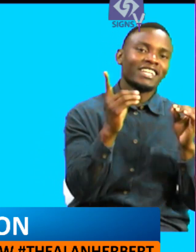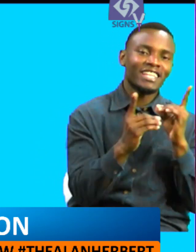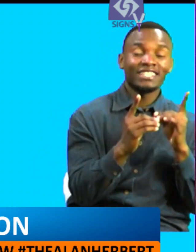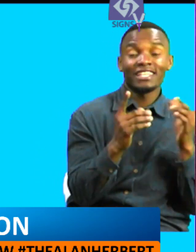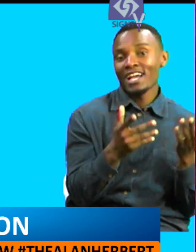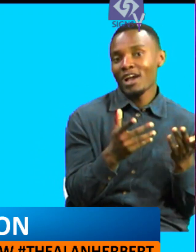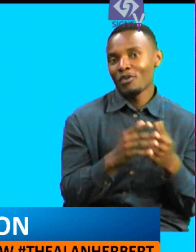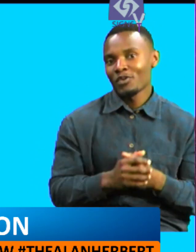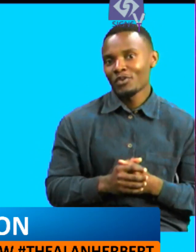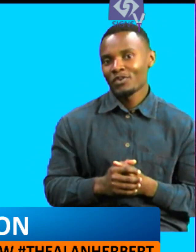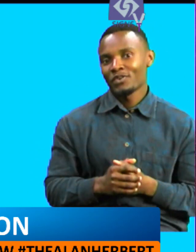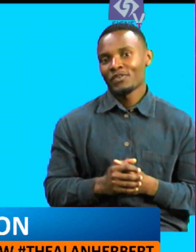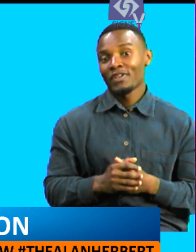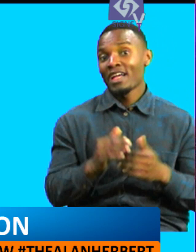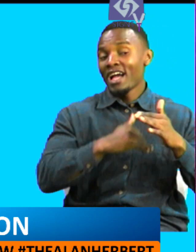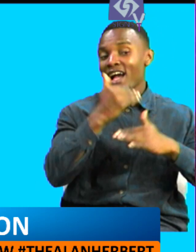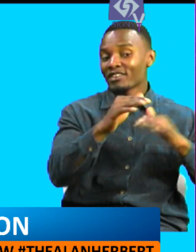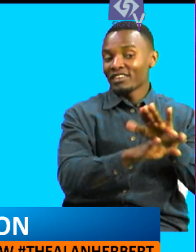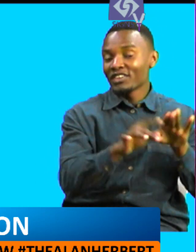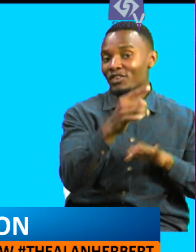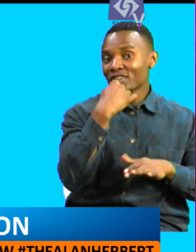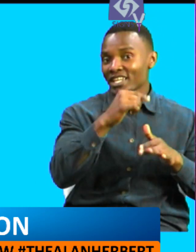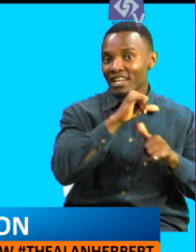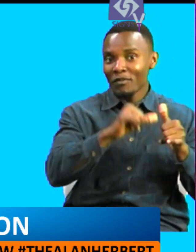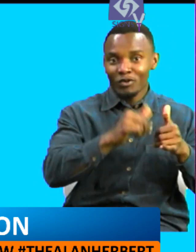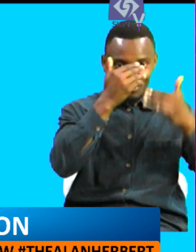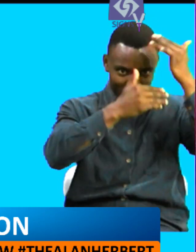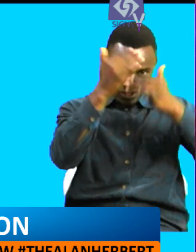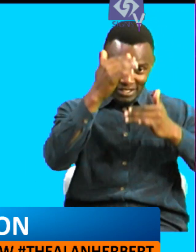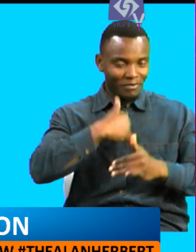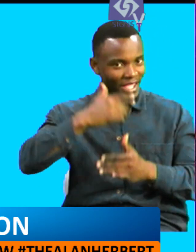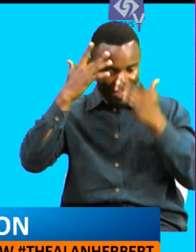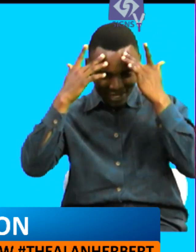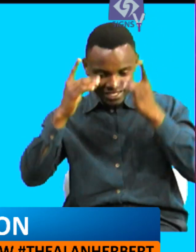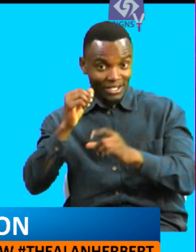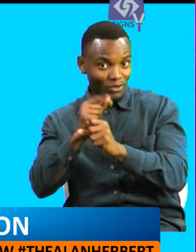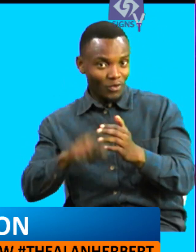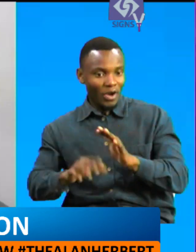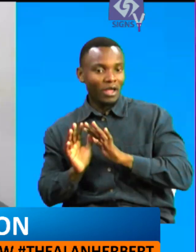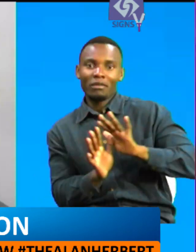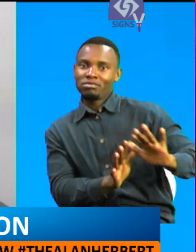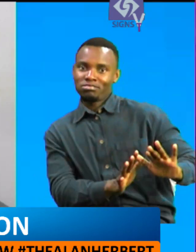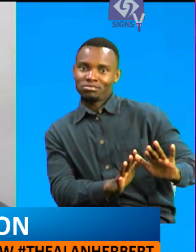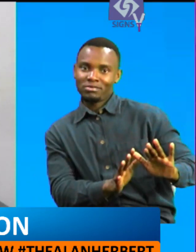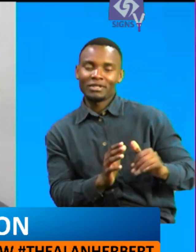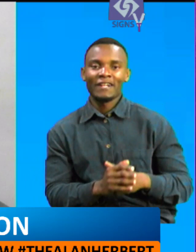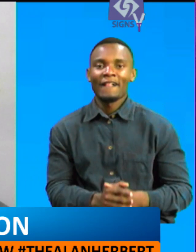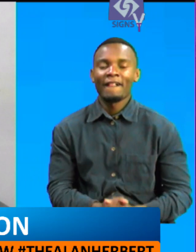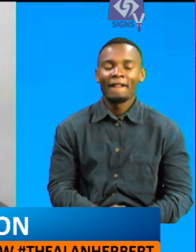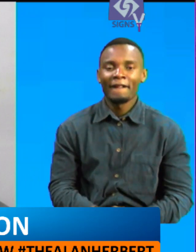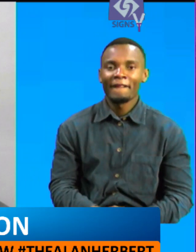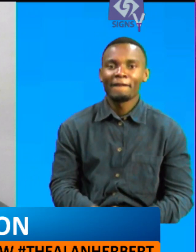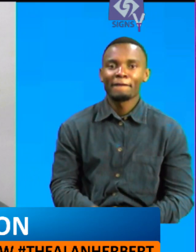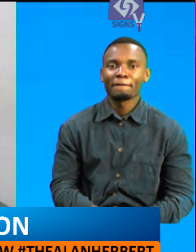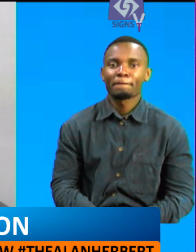Stammering and dating. After what you said about university, I was like, let me stay off of that. But if you're willing to share, why